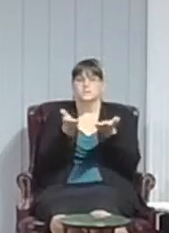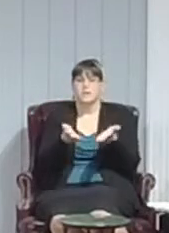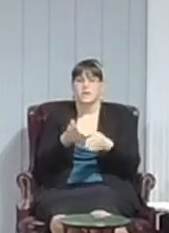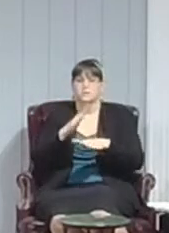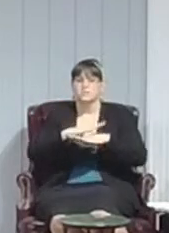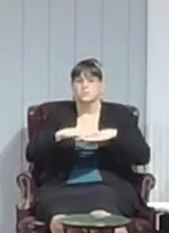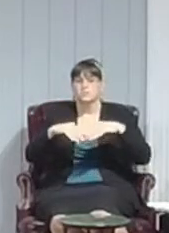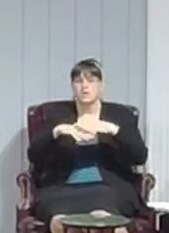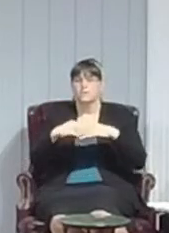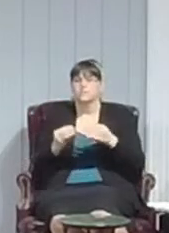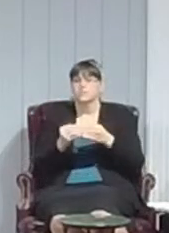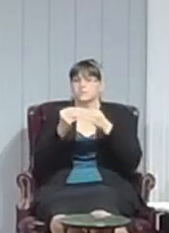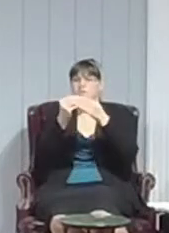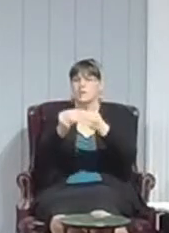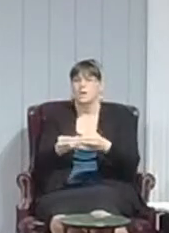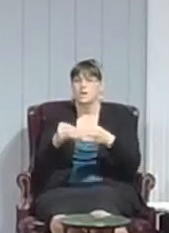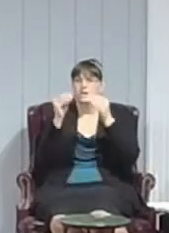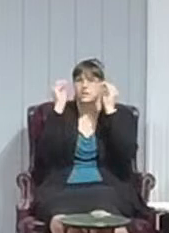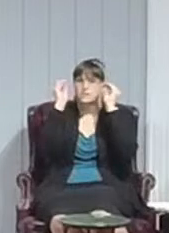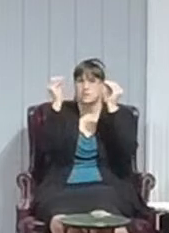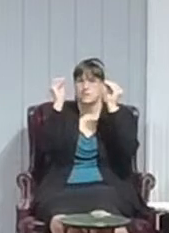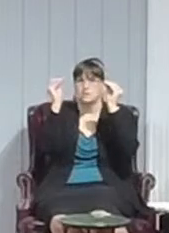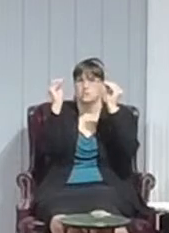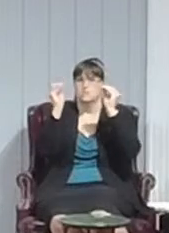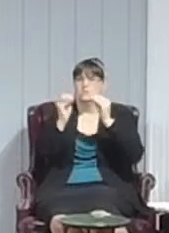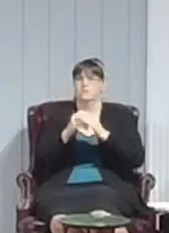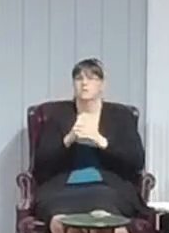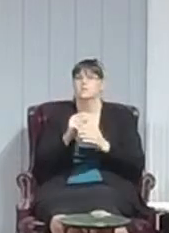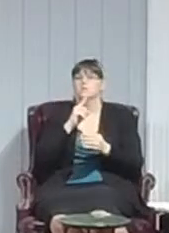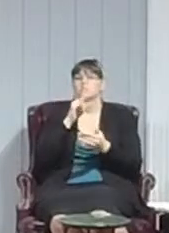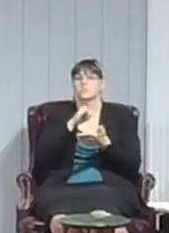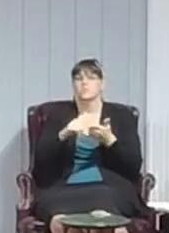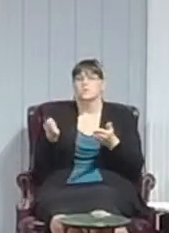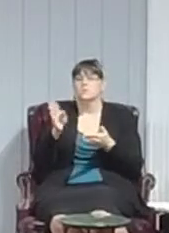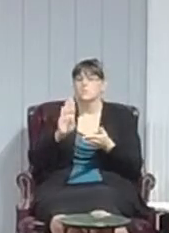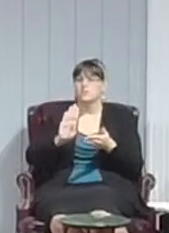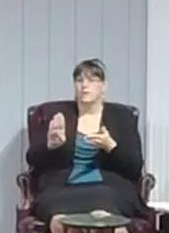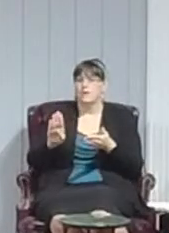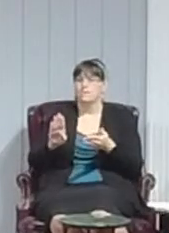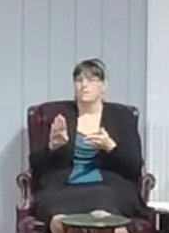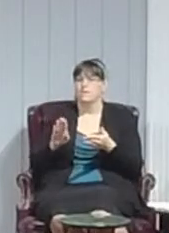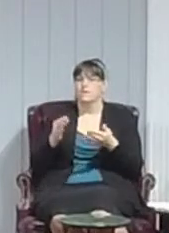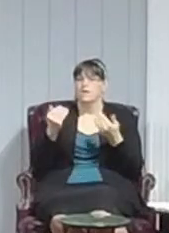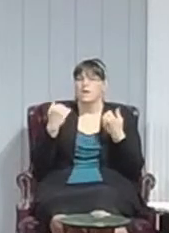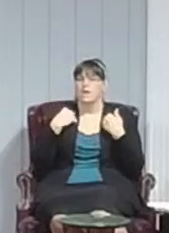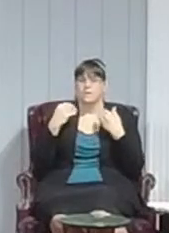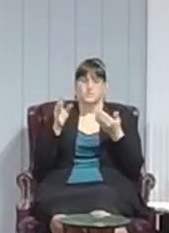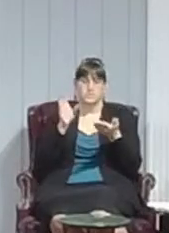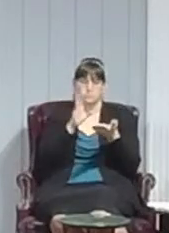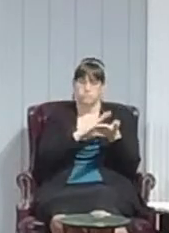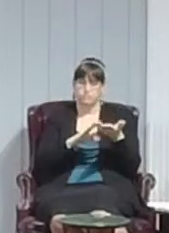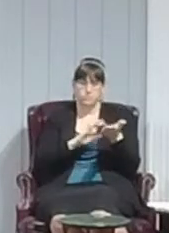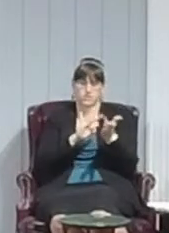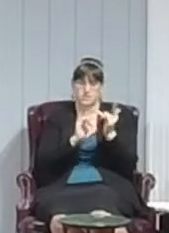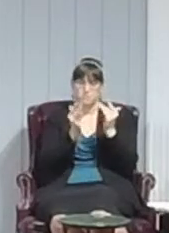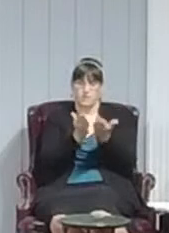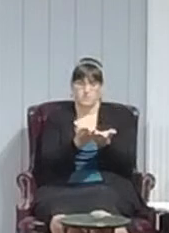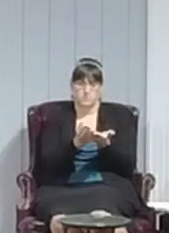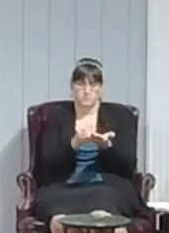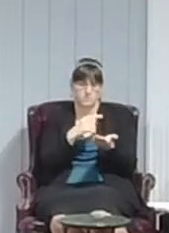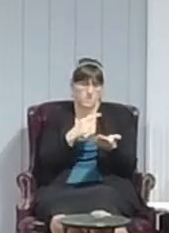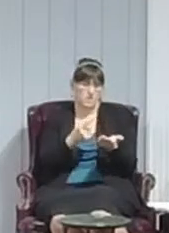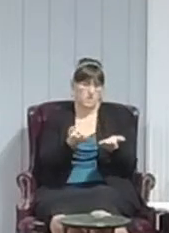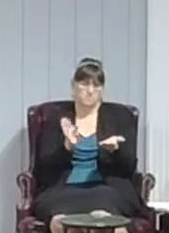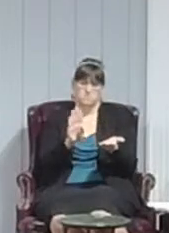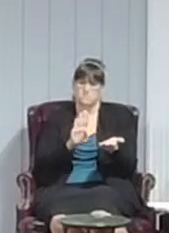and to guide you and to teach you. So that you never have to, you know, look at his Bible and say, man, I would never be